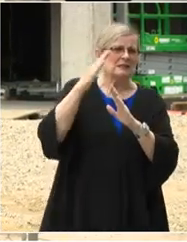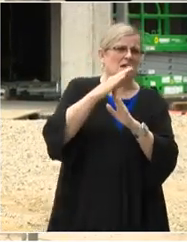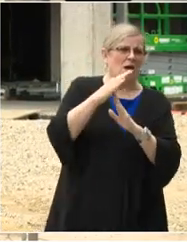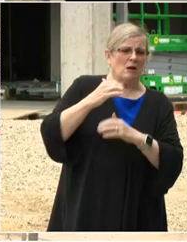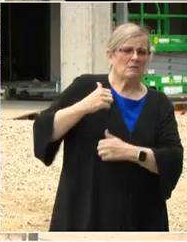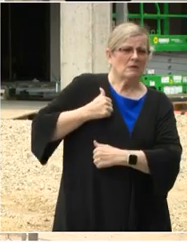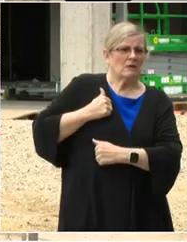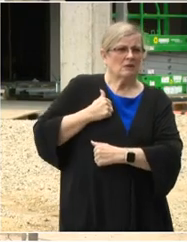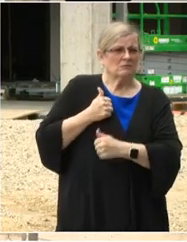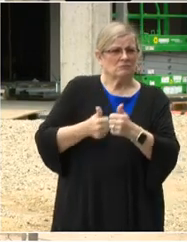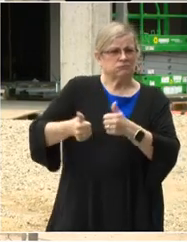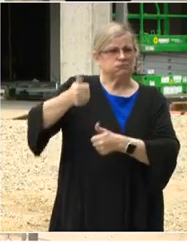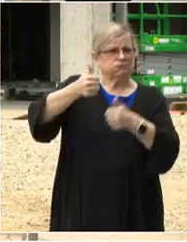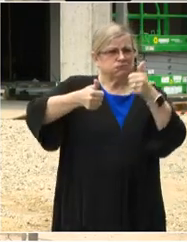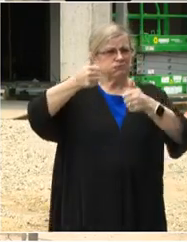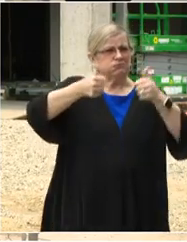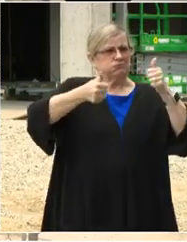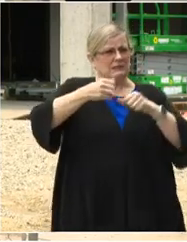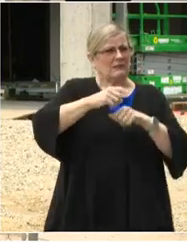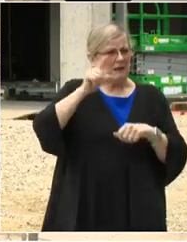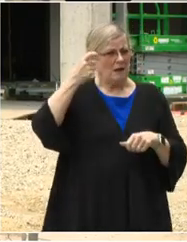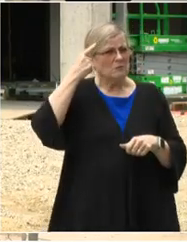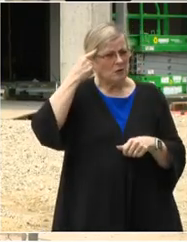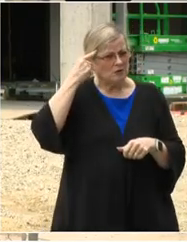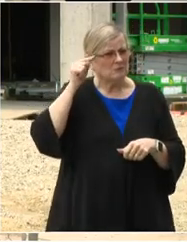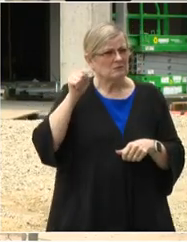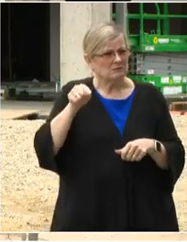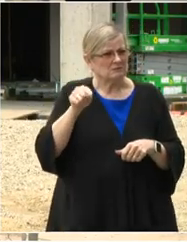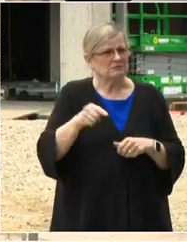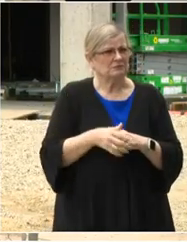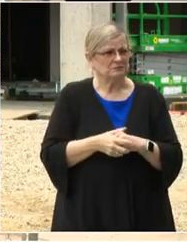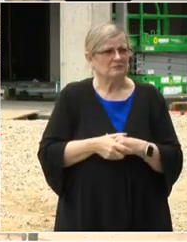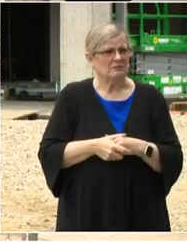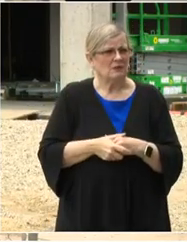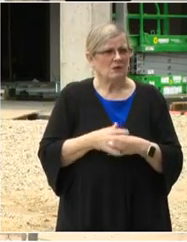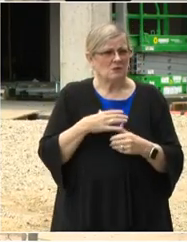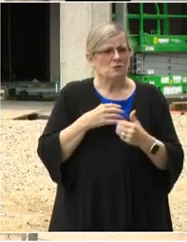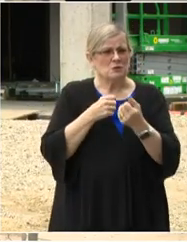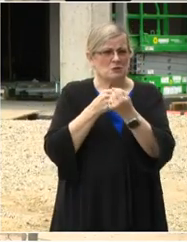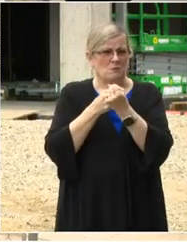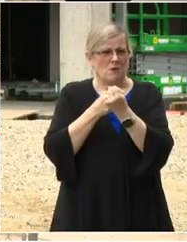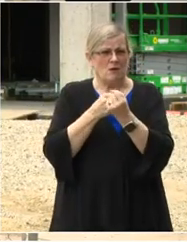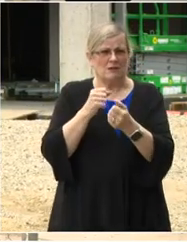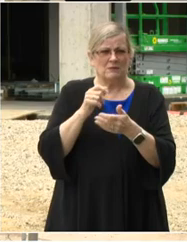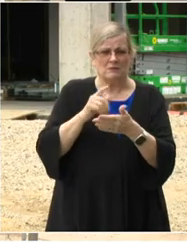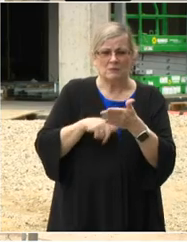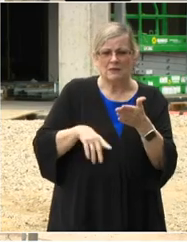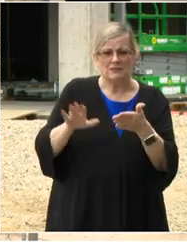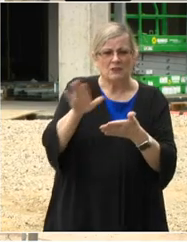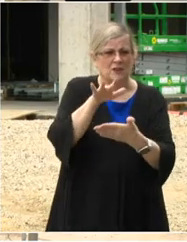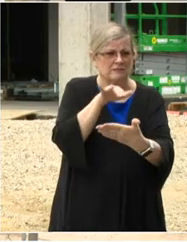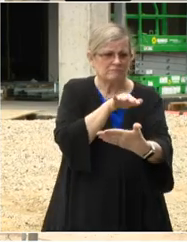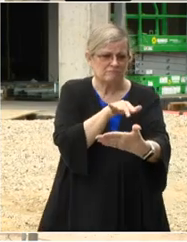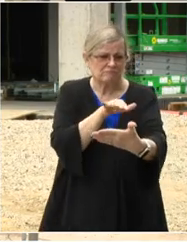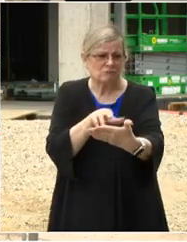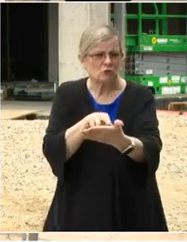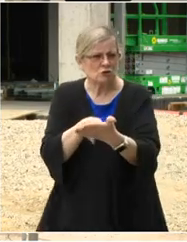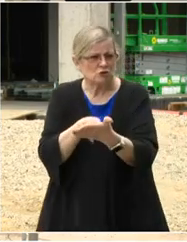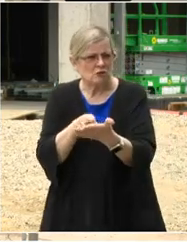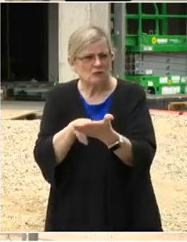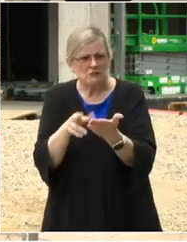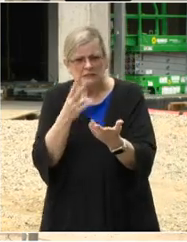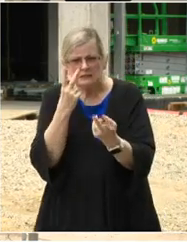United States Capitol. We support a lot of what was in that study. We're also actively engaged in a